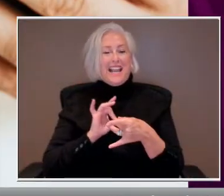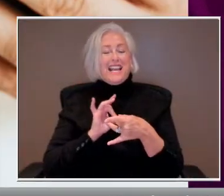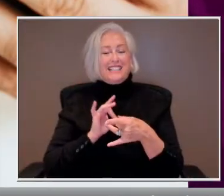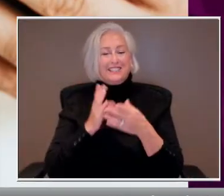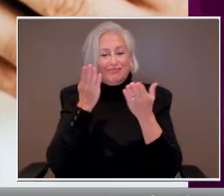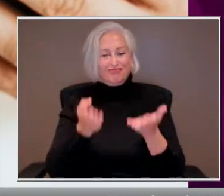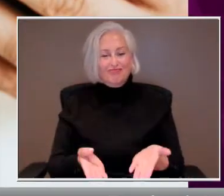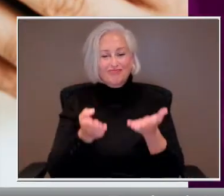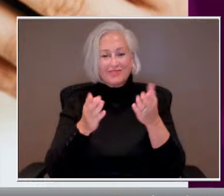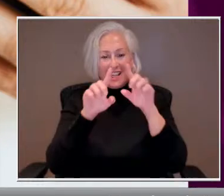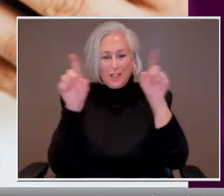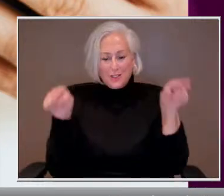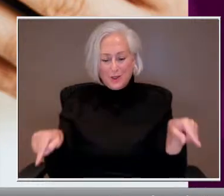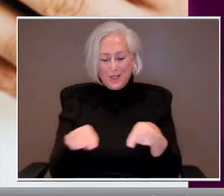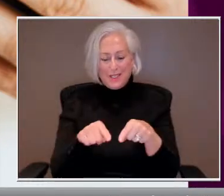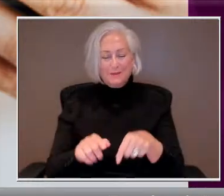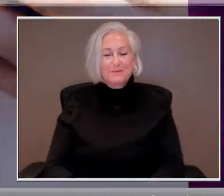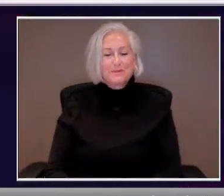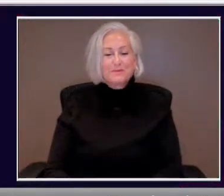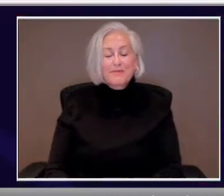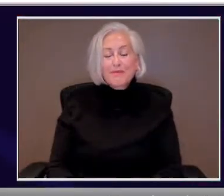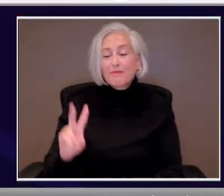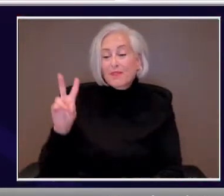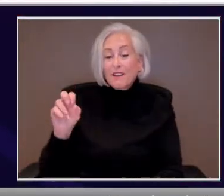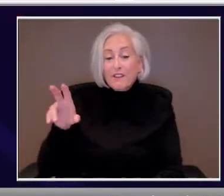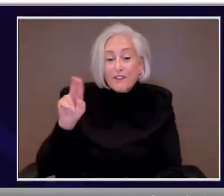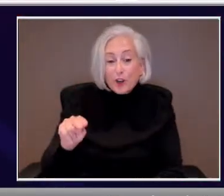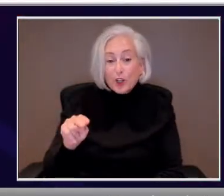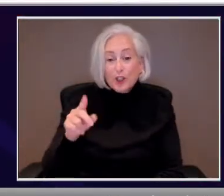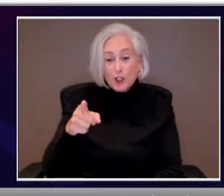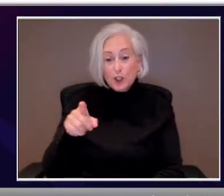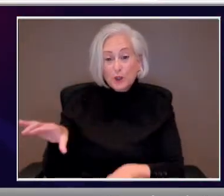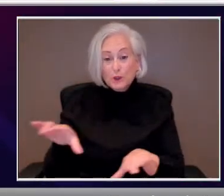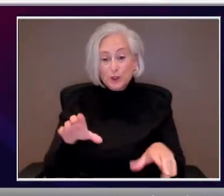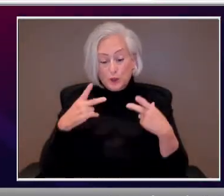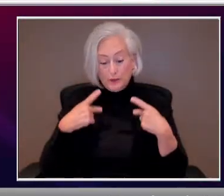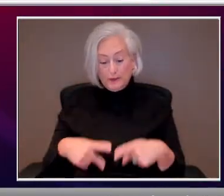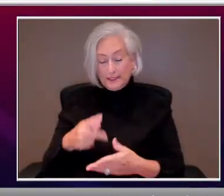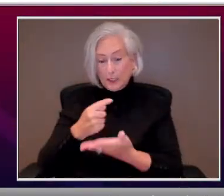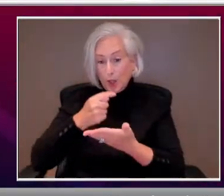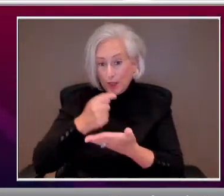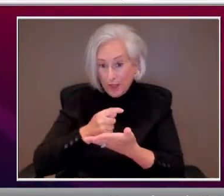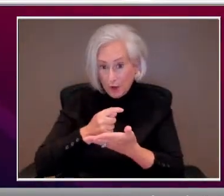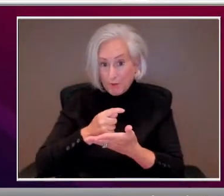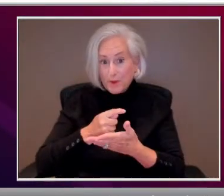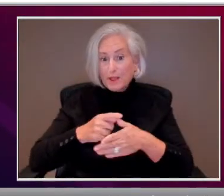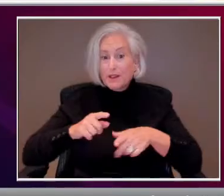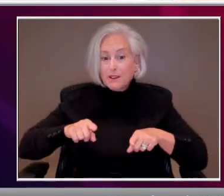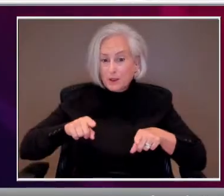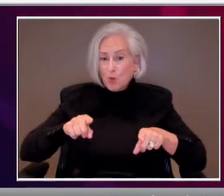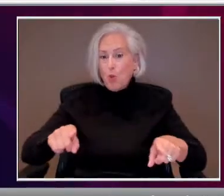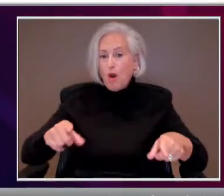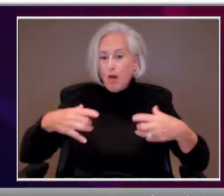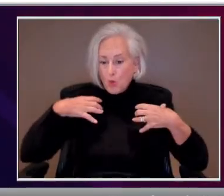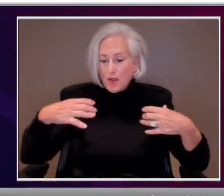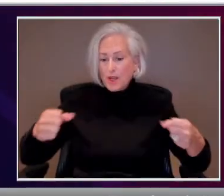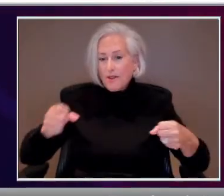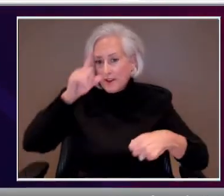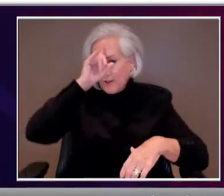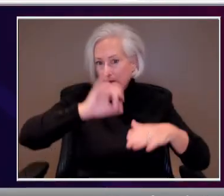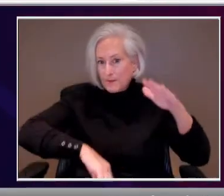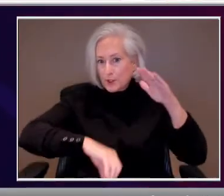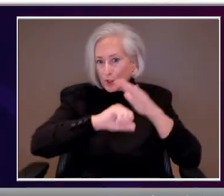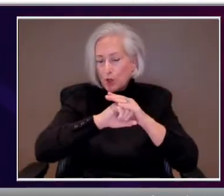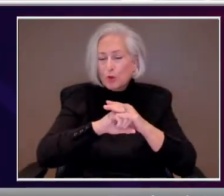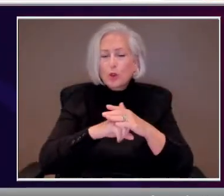your screen. Vern, you have been doing the physical therapy that you talked about as the recovery from your stroke. Can you share your progress